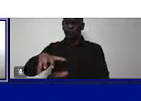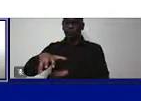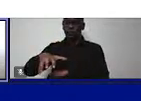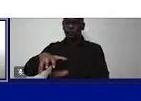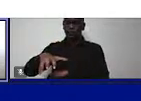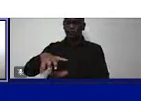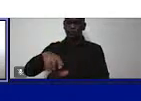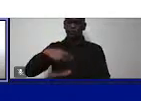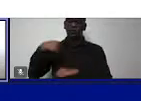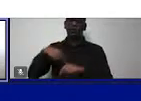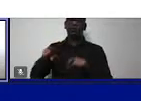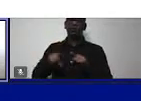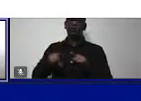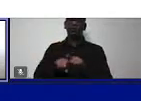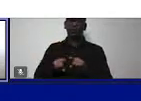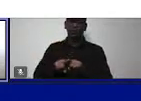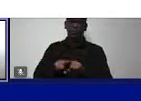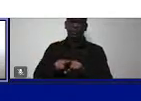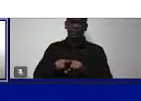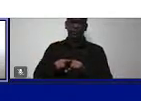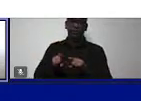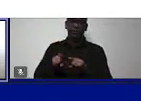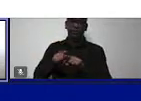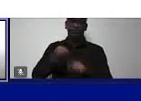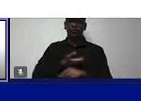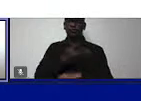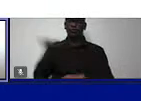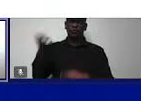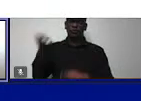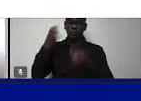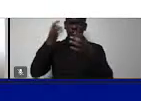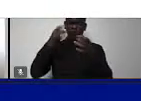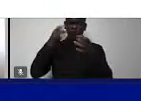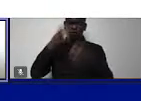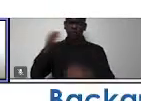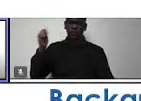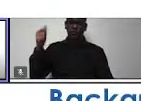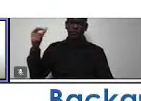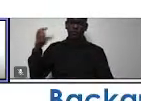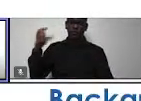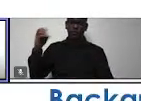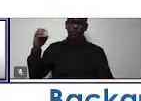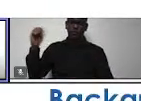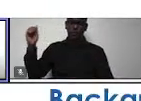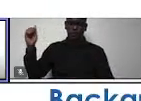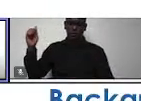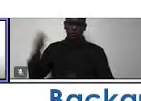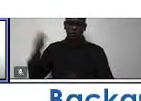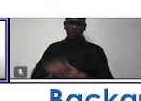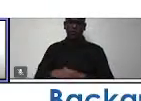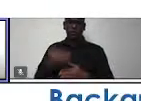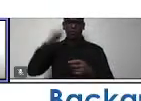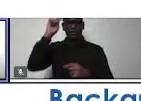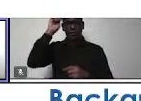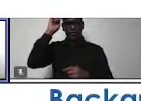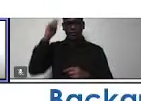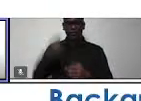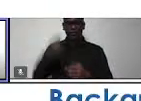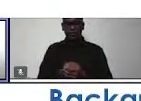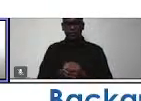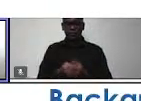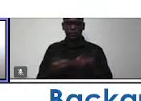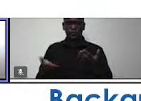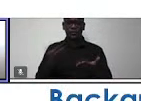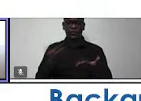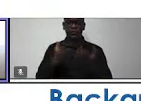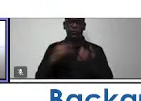on some, you know, generic information on AGOA. But I think what I can actually perhaps, you know, mention